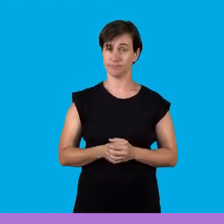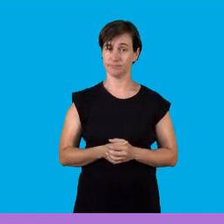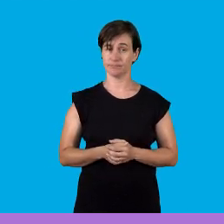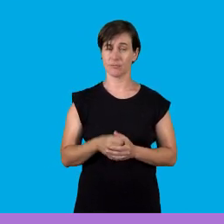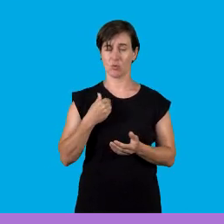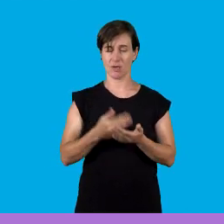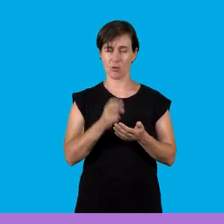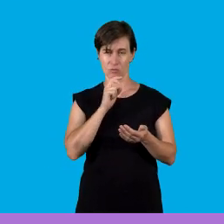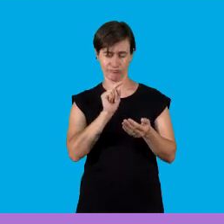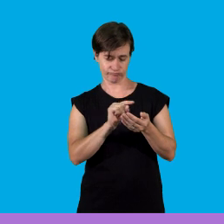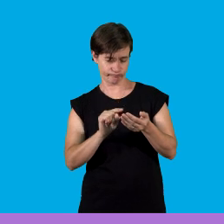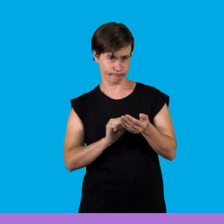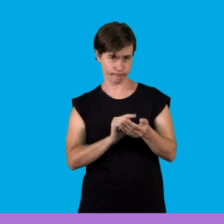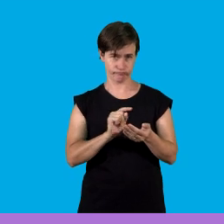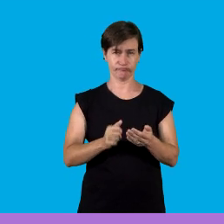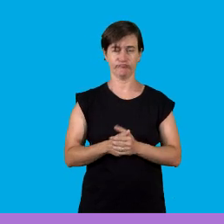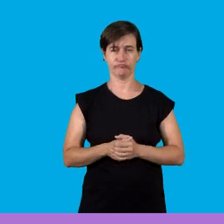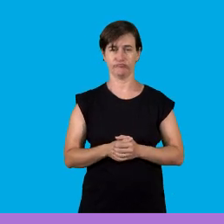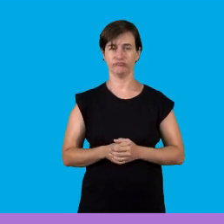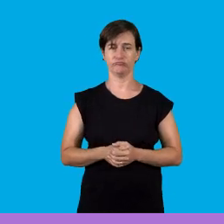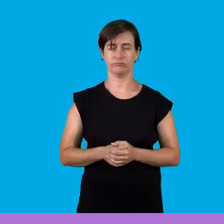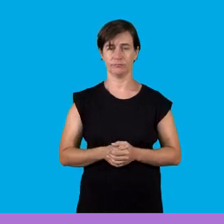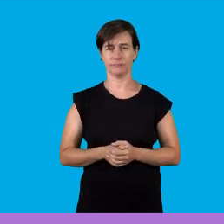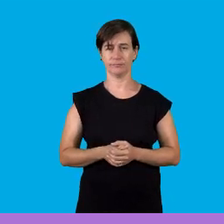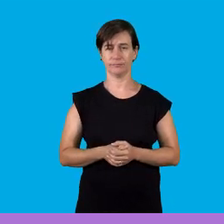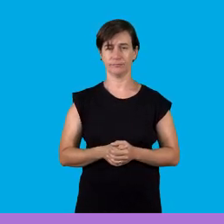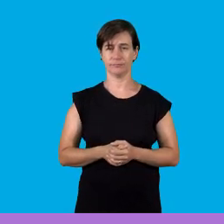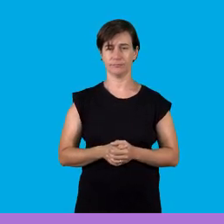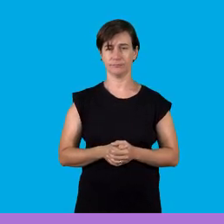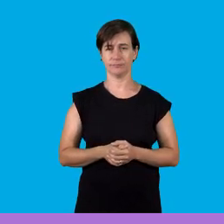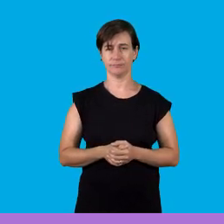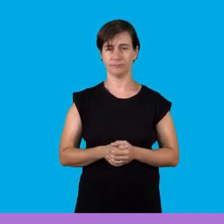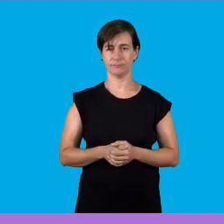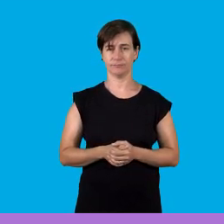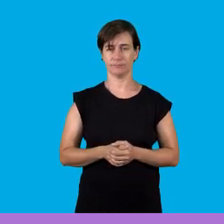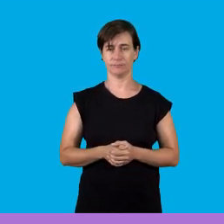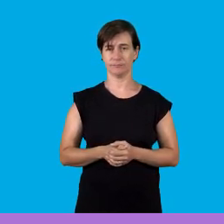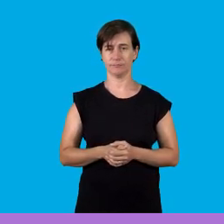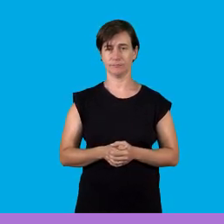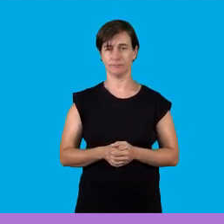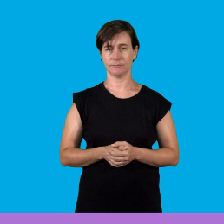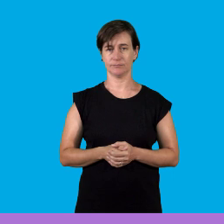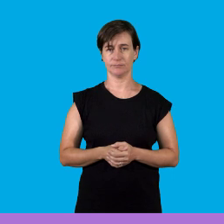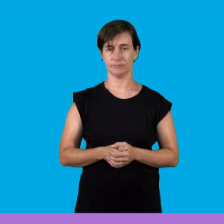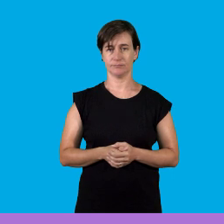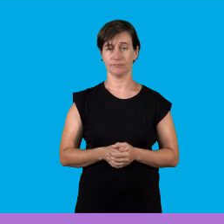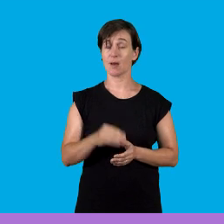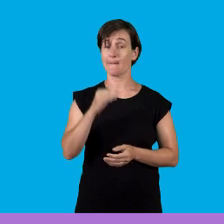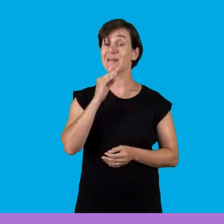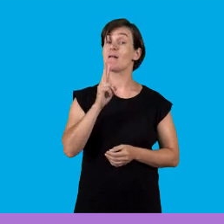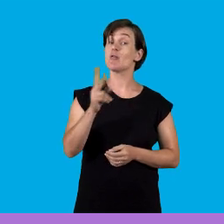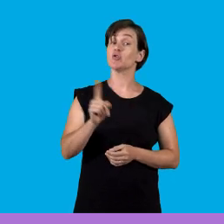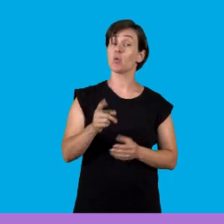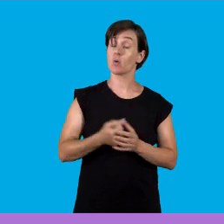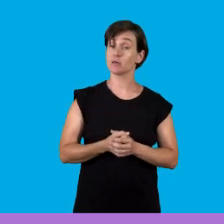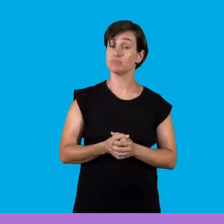fine? So let's type that in, 750 divided by 453. So that will give us